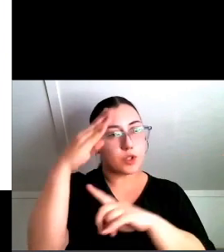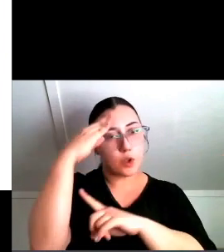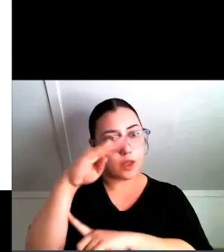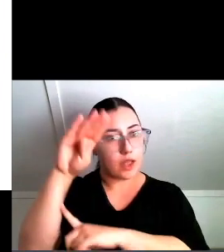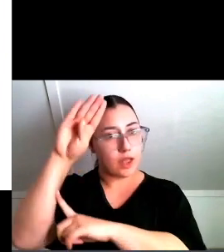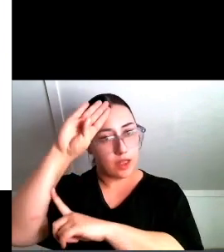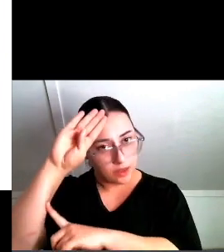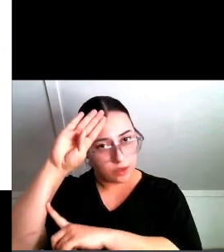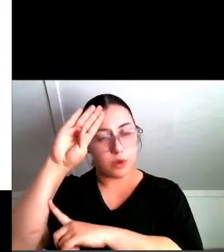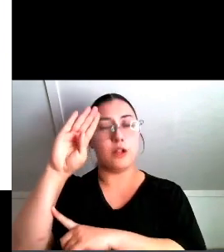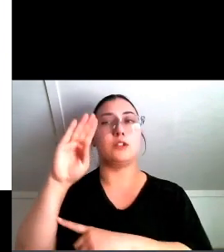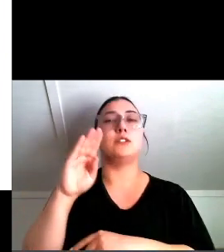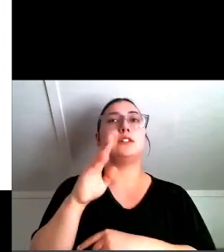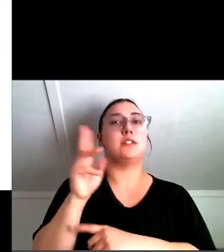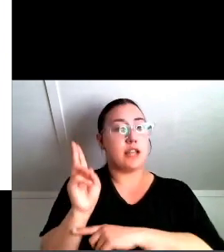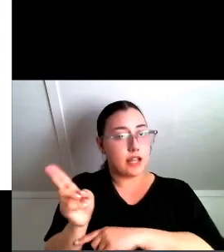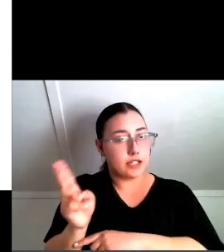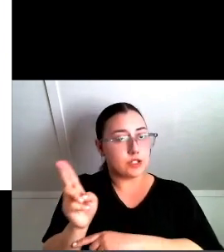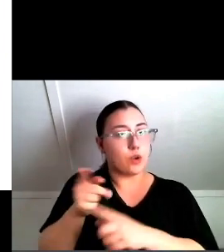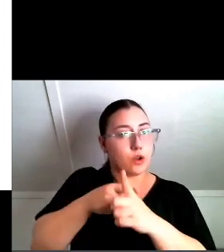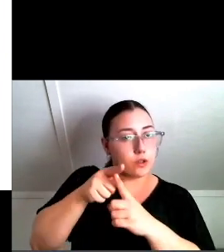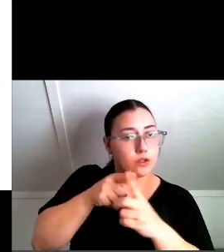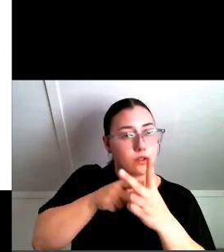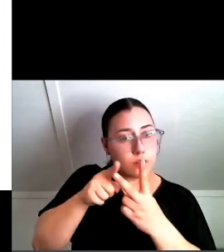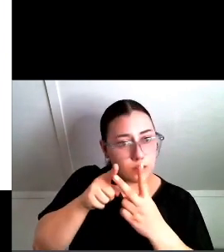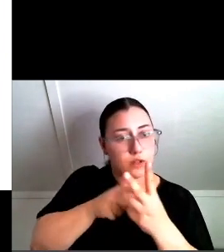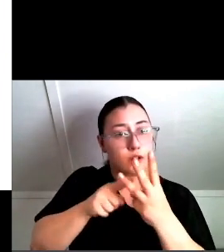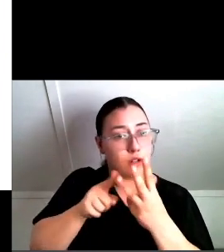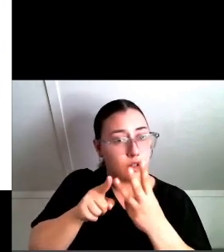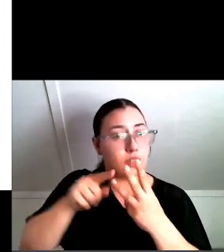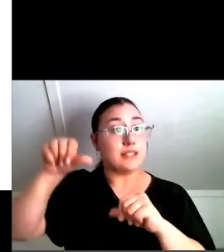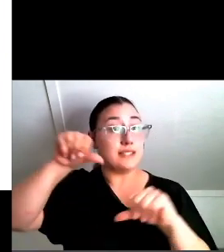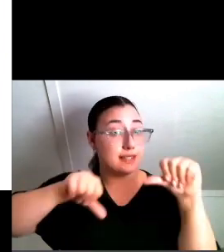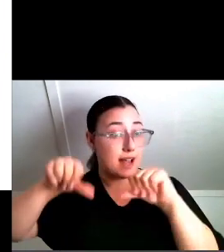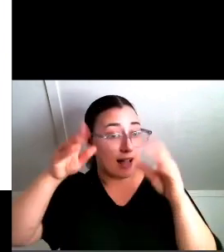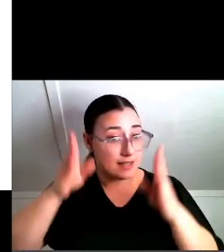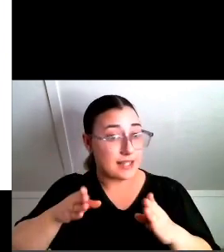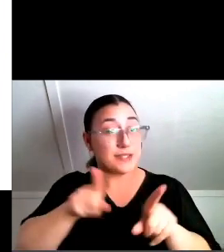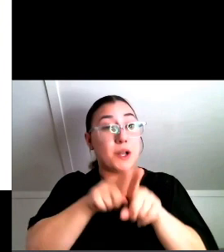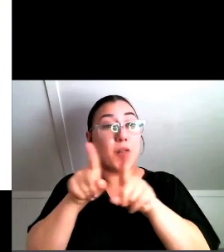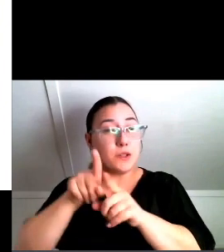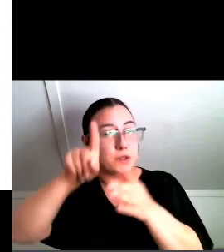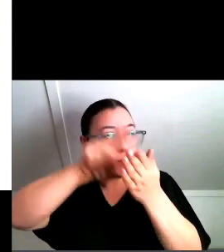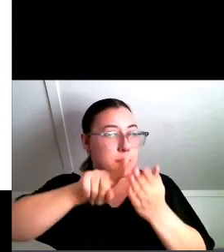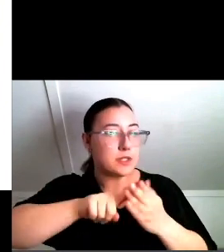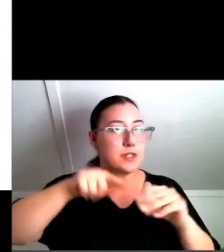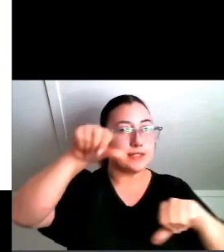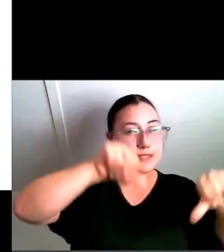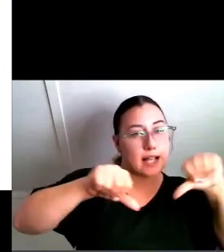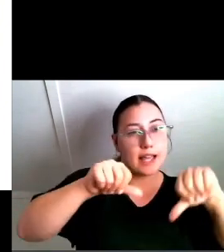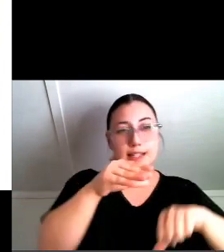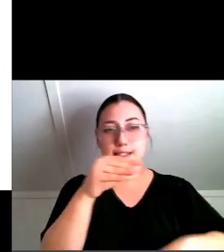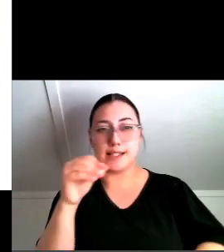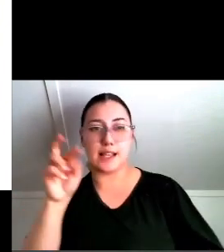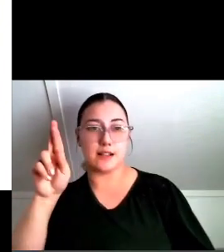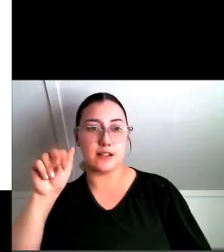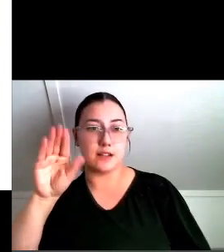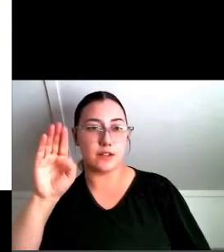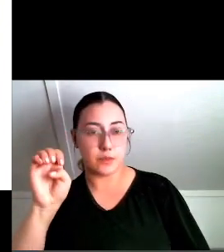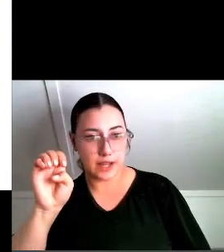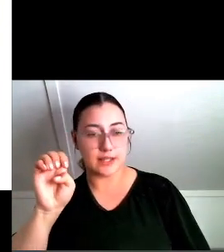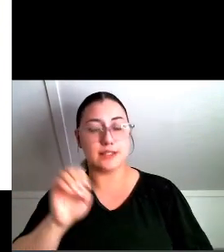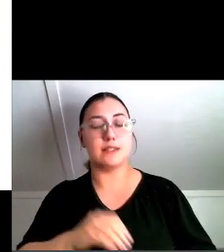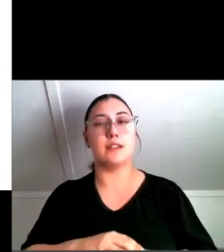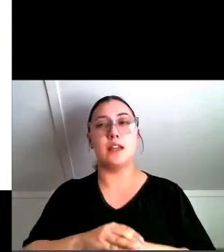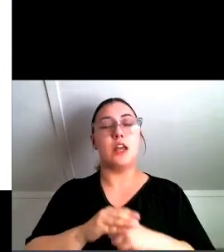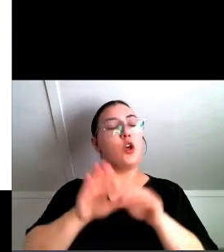work, historians did historical work, scientists even looked at race and science. This was a great project that allowed us to really